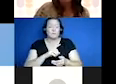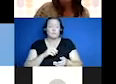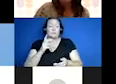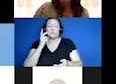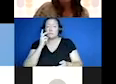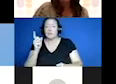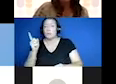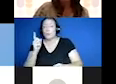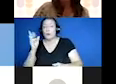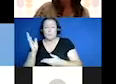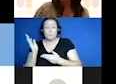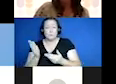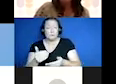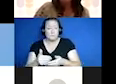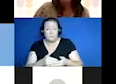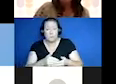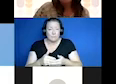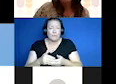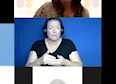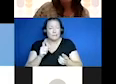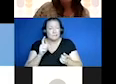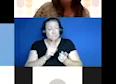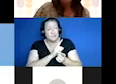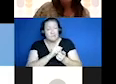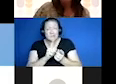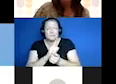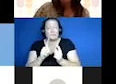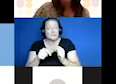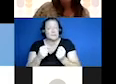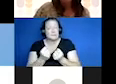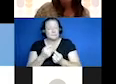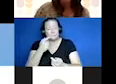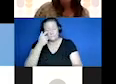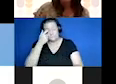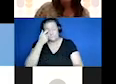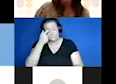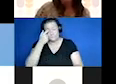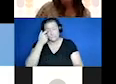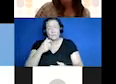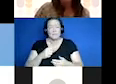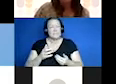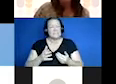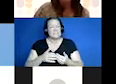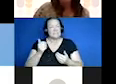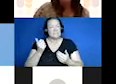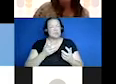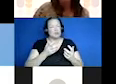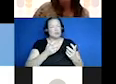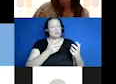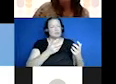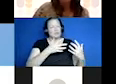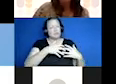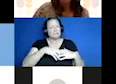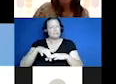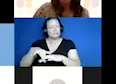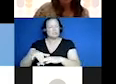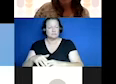their baby, kind of meeting the team. So that way it's an easier transition